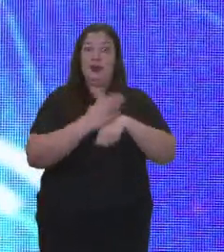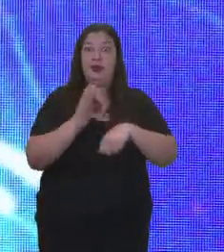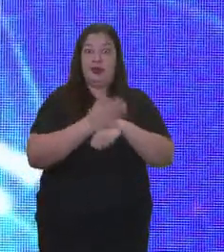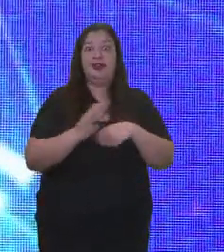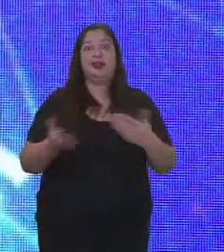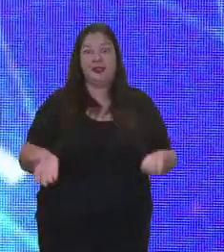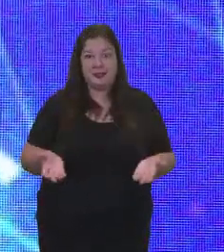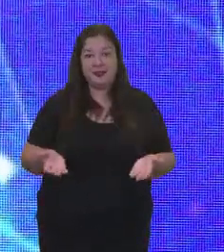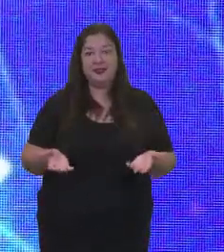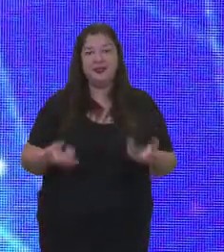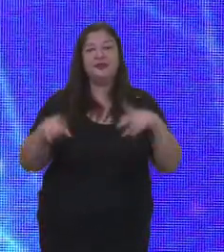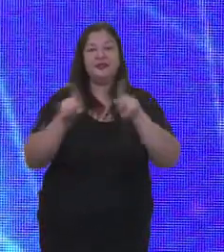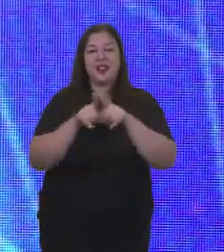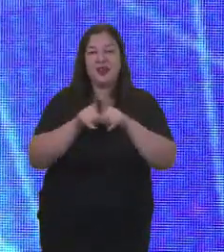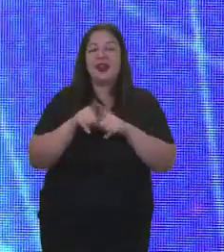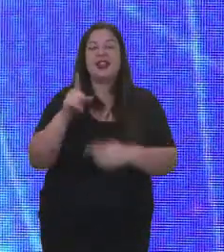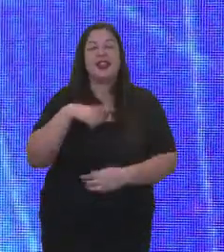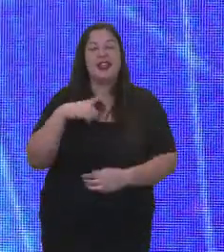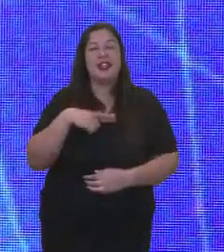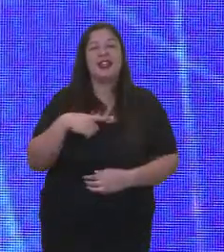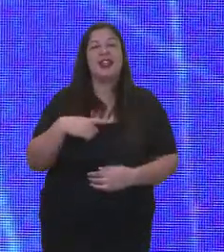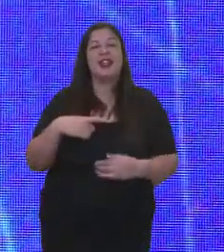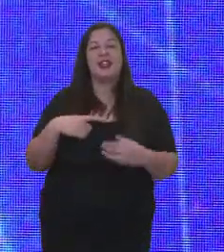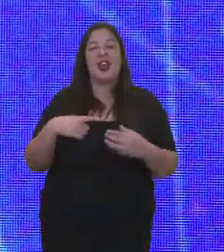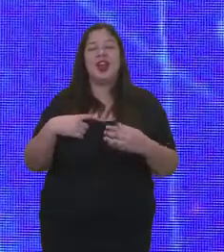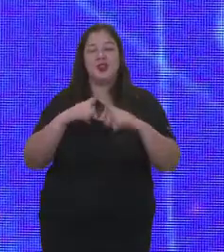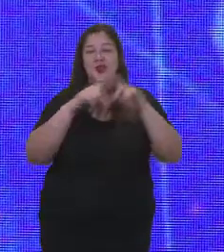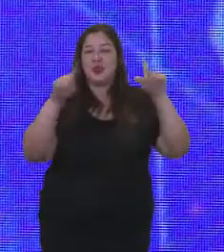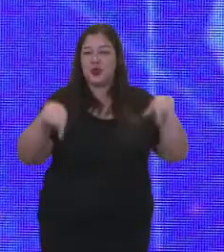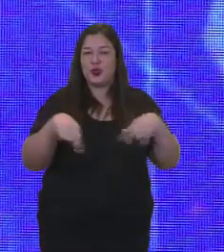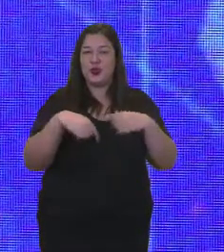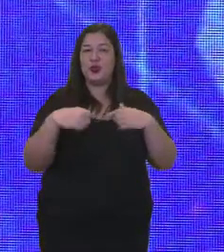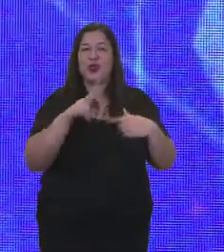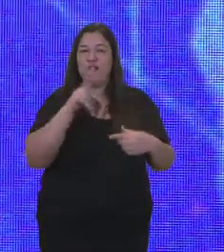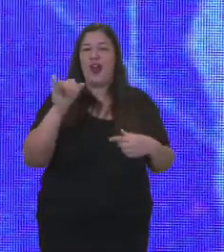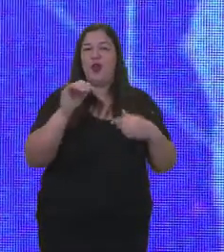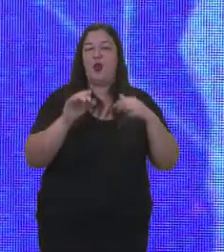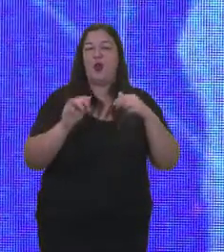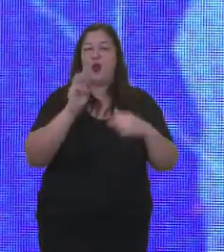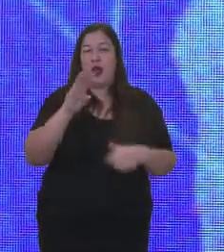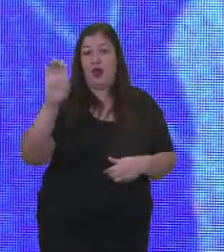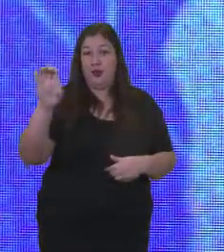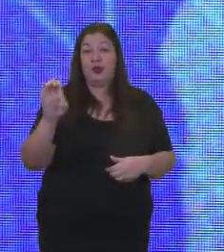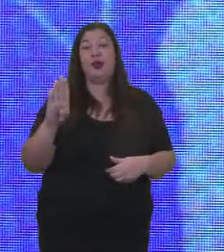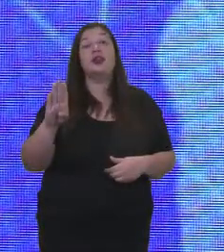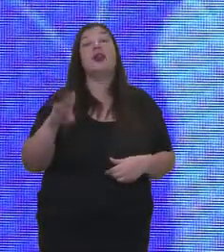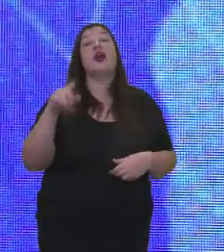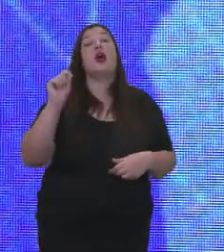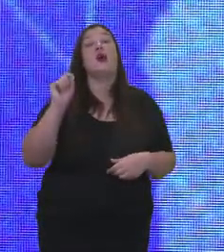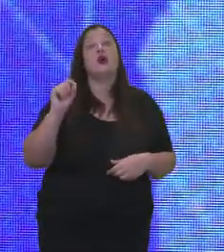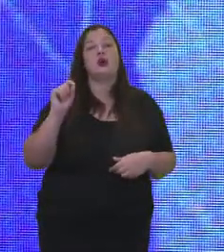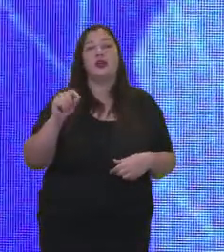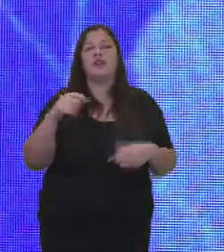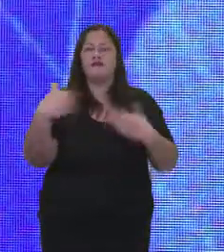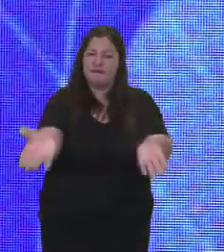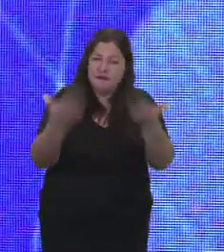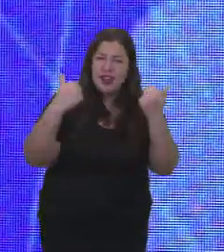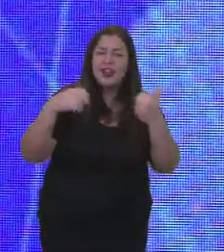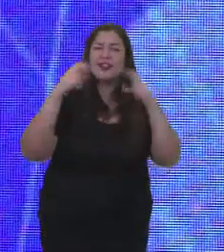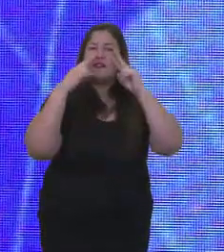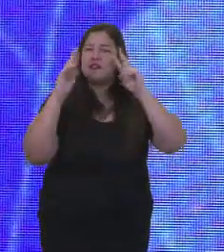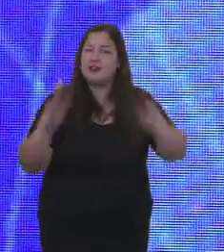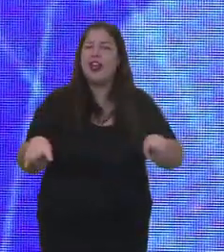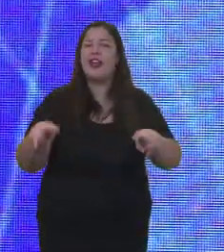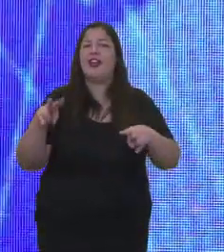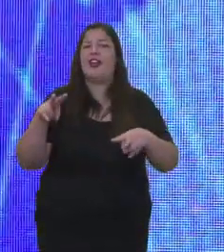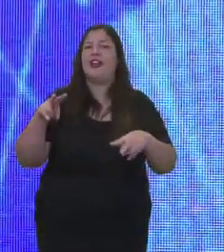this beautiful journey. And our studio is on the web. It's a way to come here and see if you can want to join us. Let's see